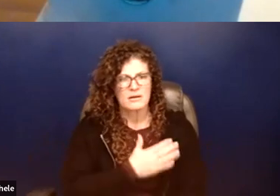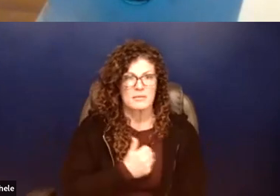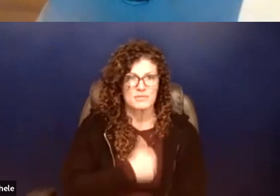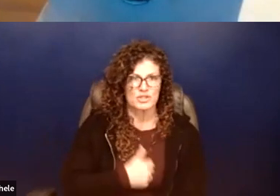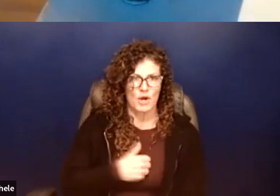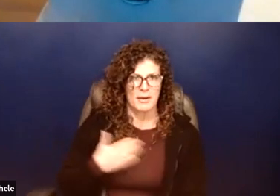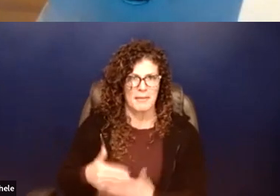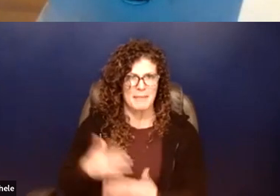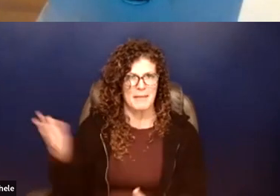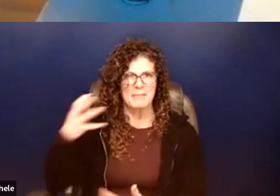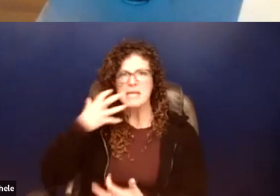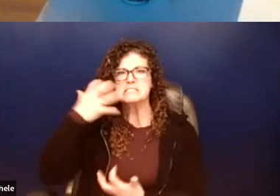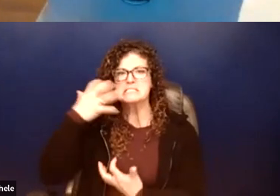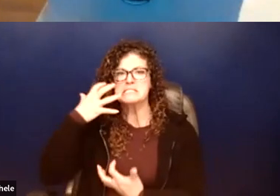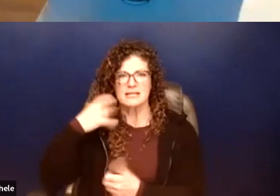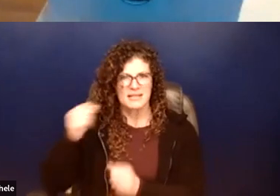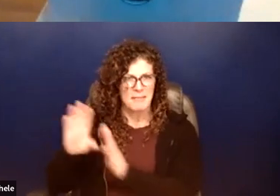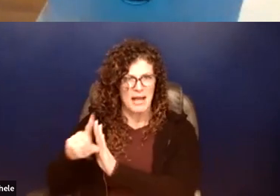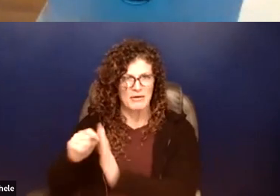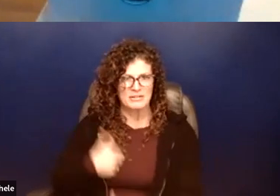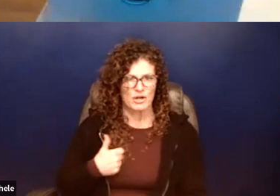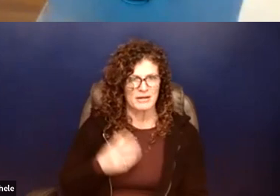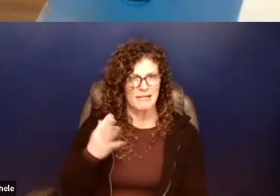like making noise in the background.